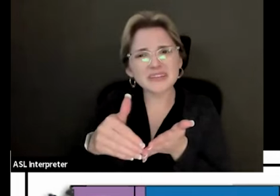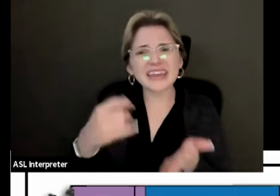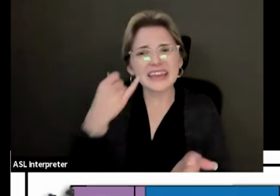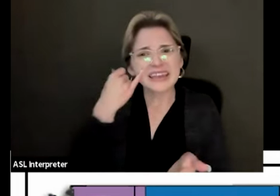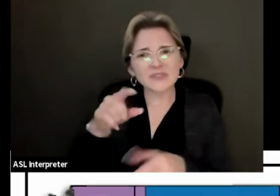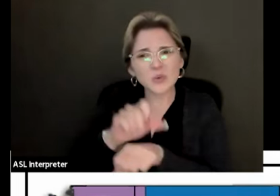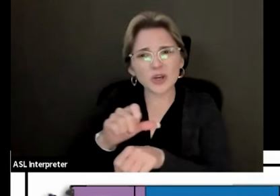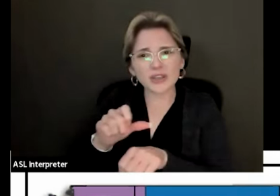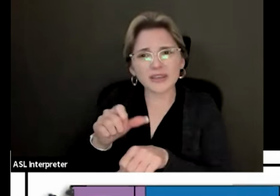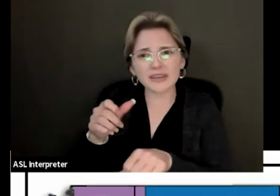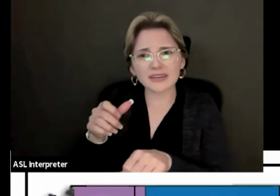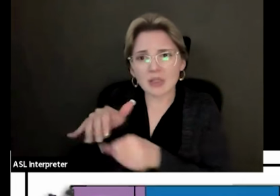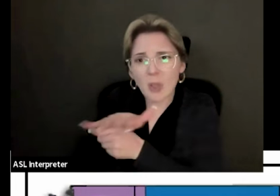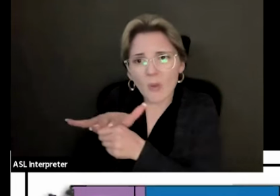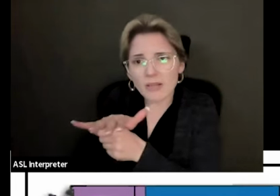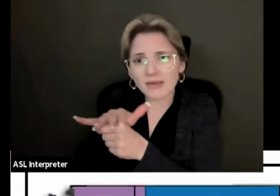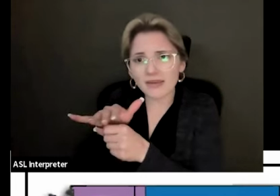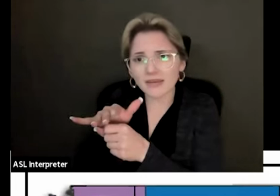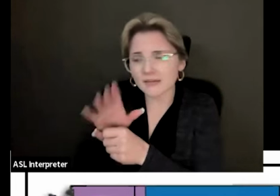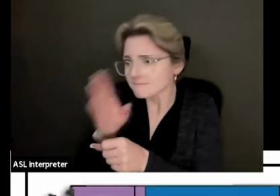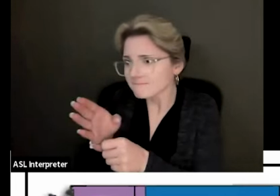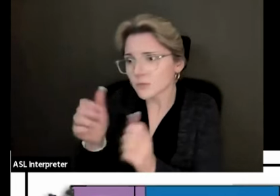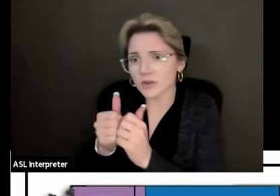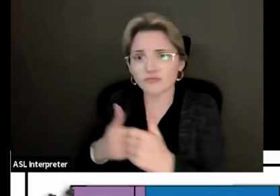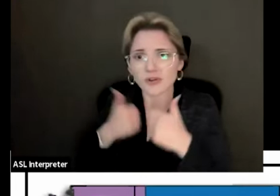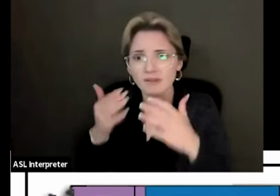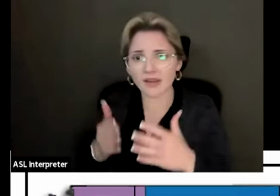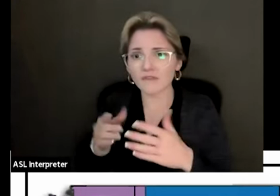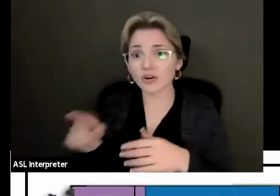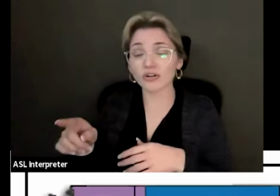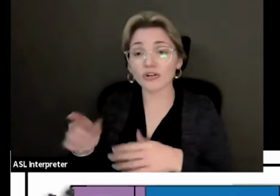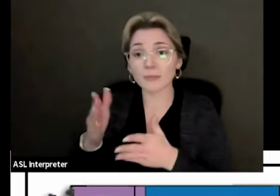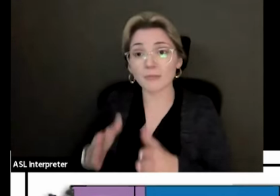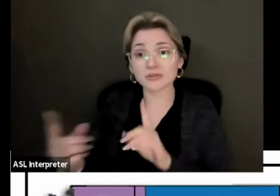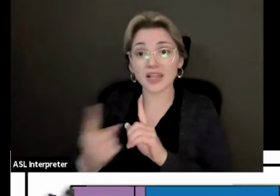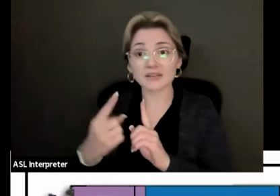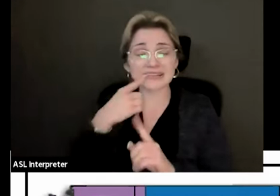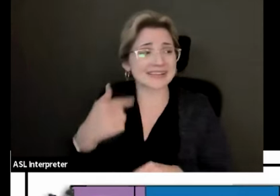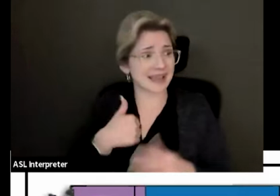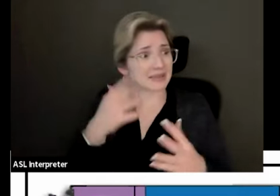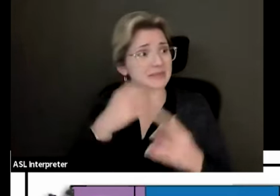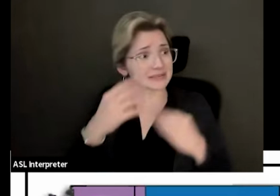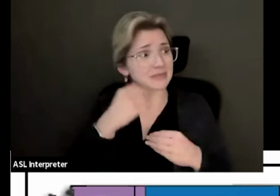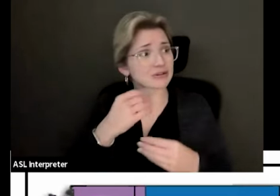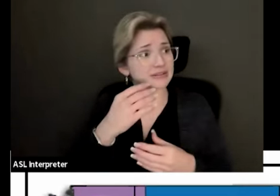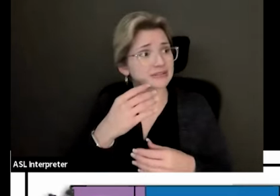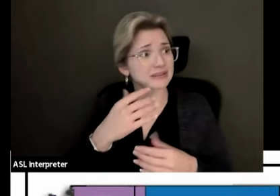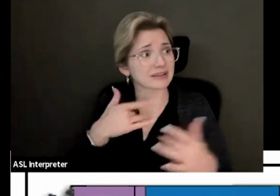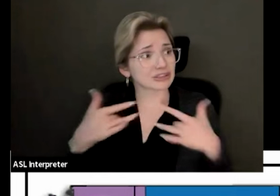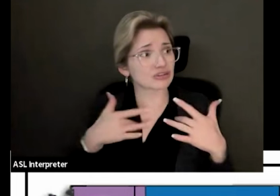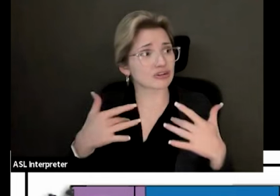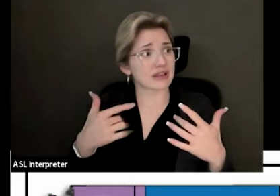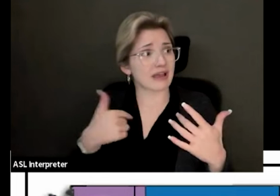the survivor, when they're coming directly to you and saying, I'm experiencing this, or I'm facing these concerns, it's really going to be